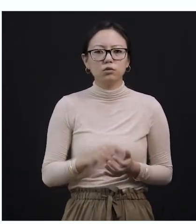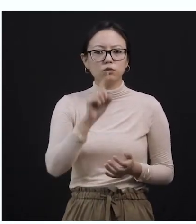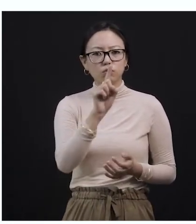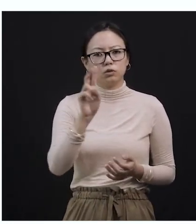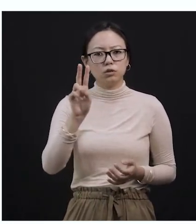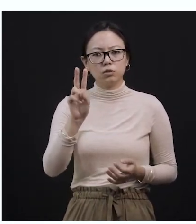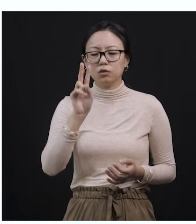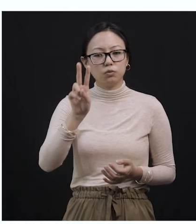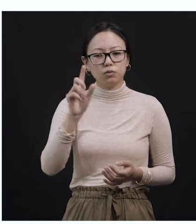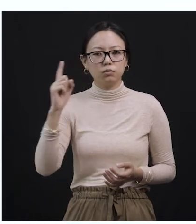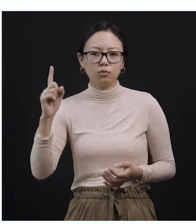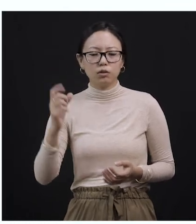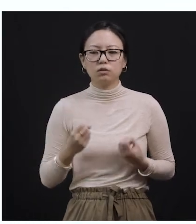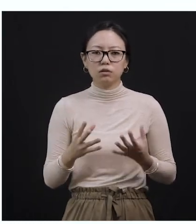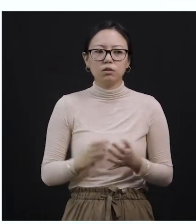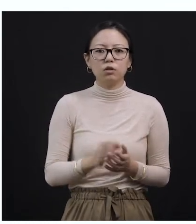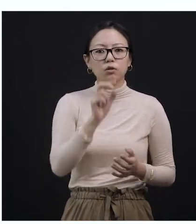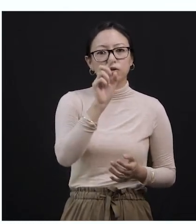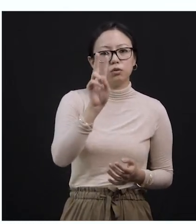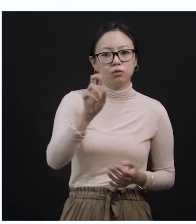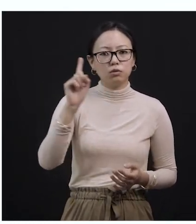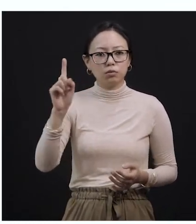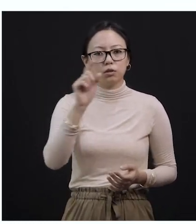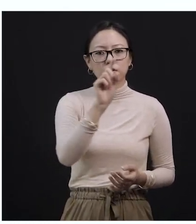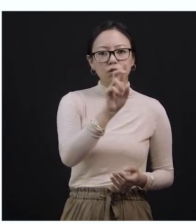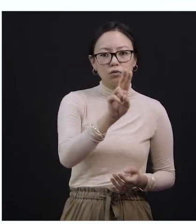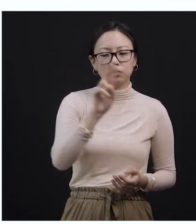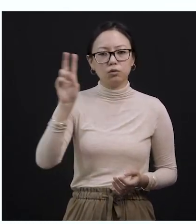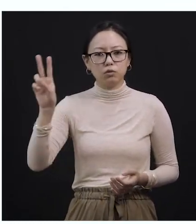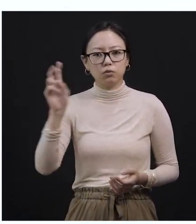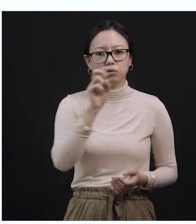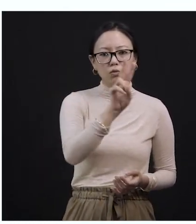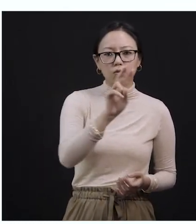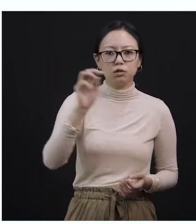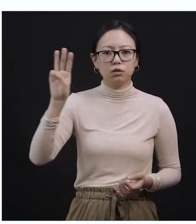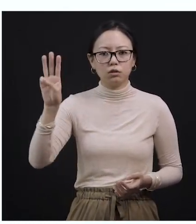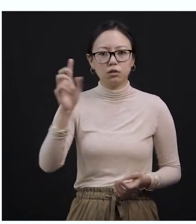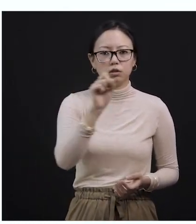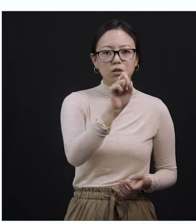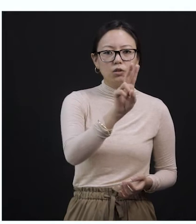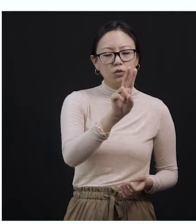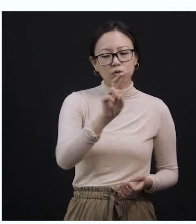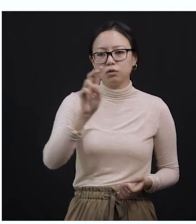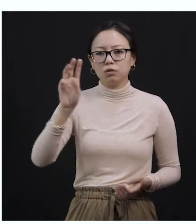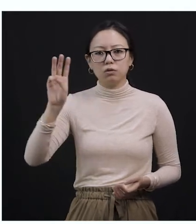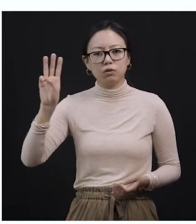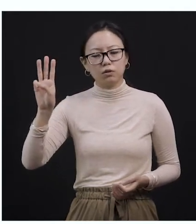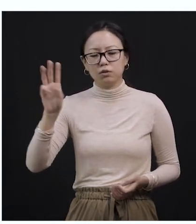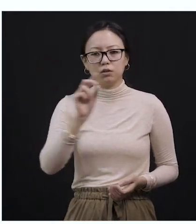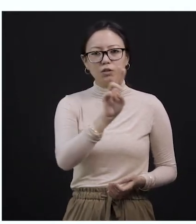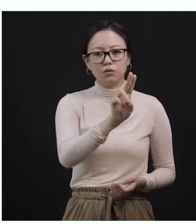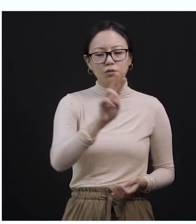21. 21, 22, 23, 24, 25,